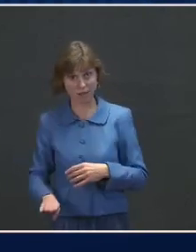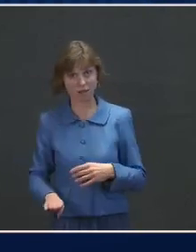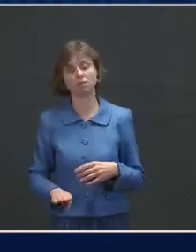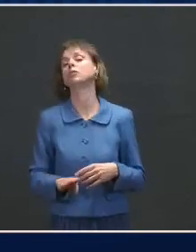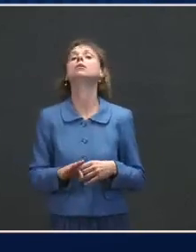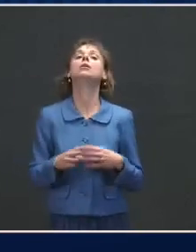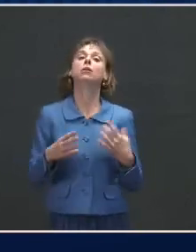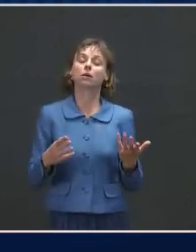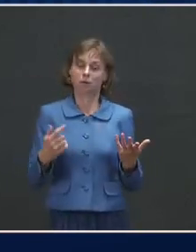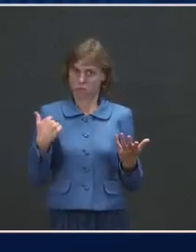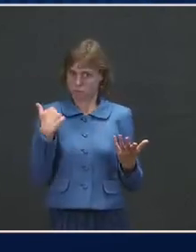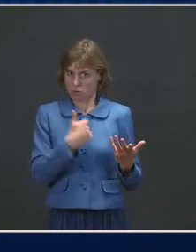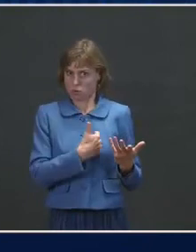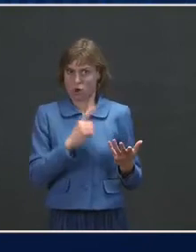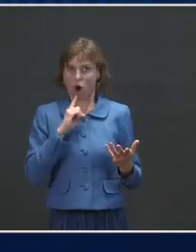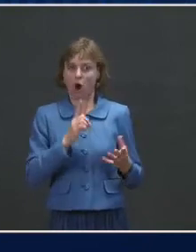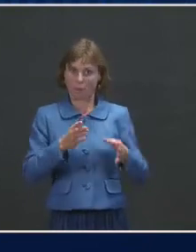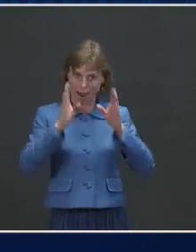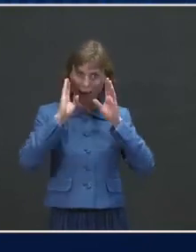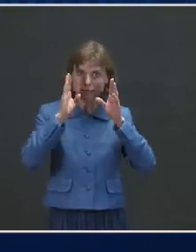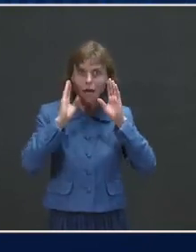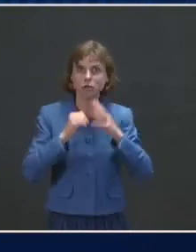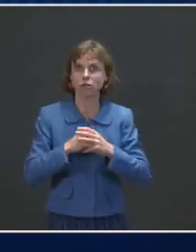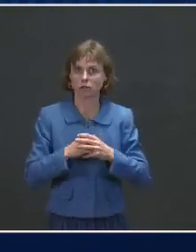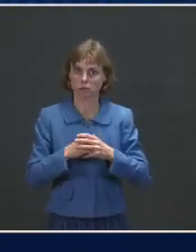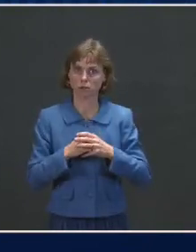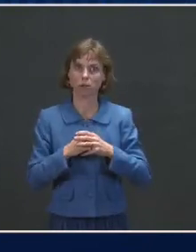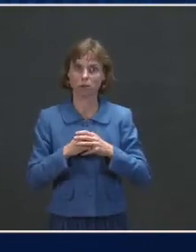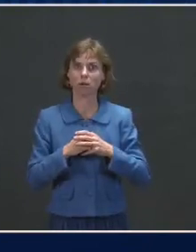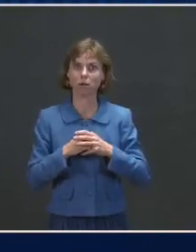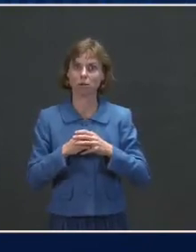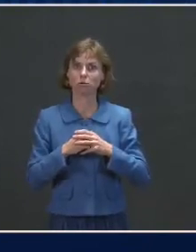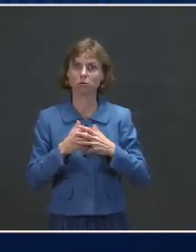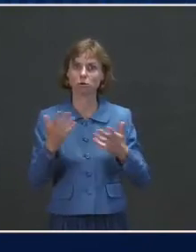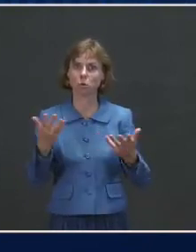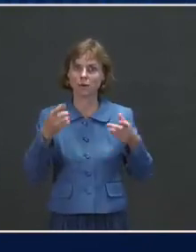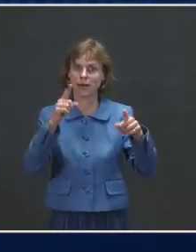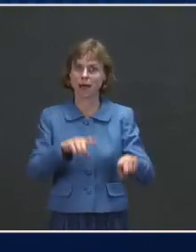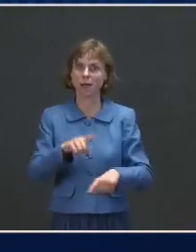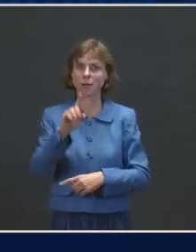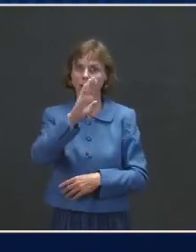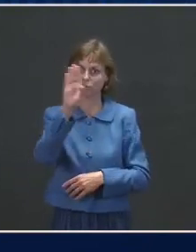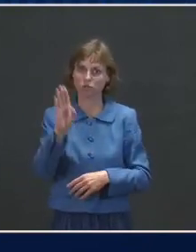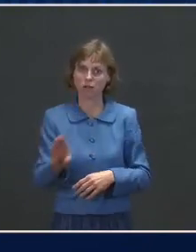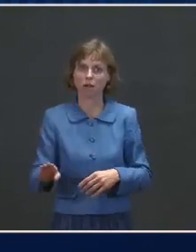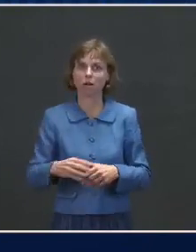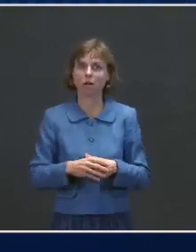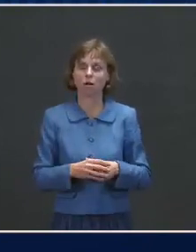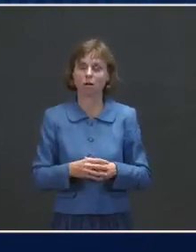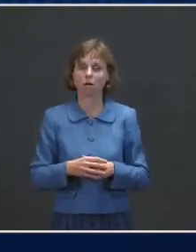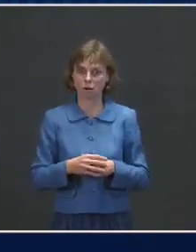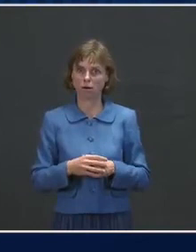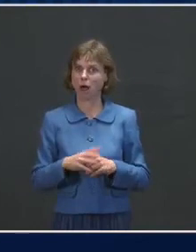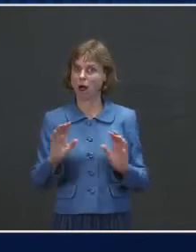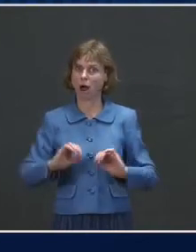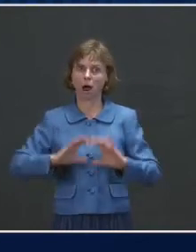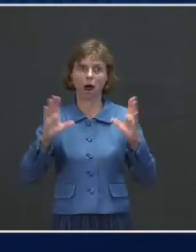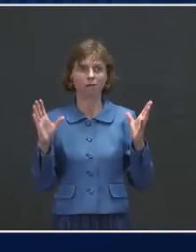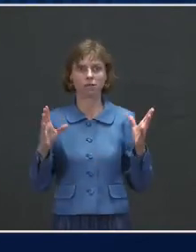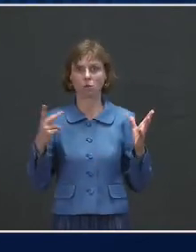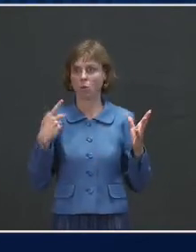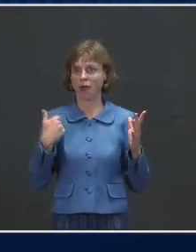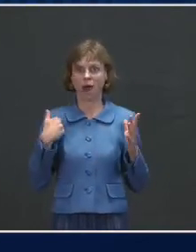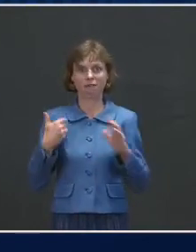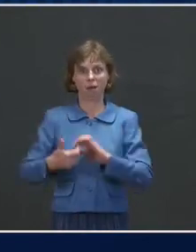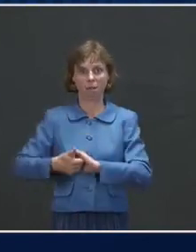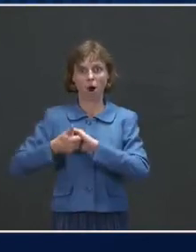are paying close attention to what is happening in Brazil. Obviously, we share a vibrant partnership